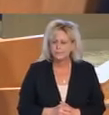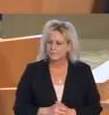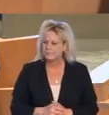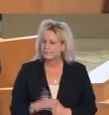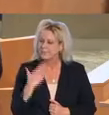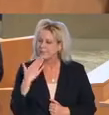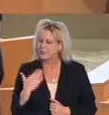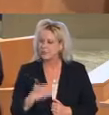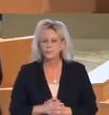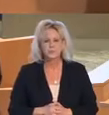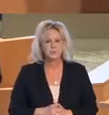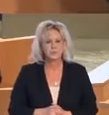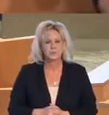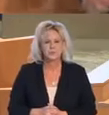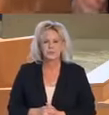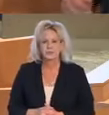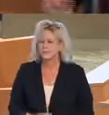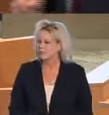Thank you.